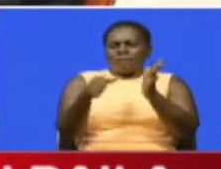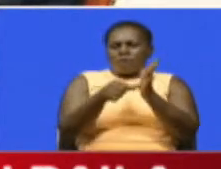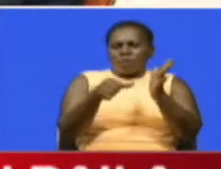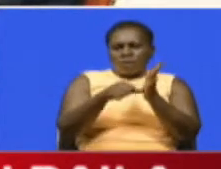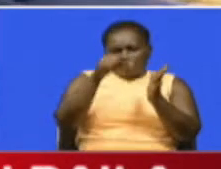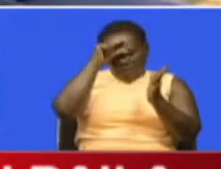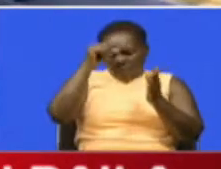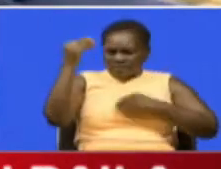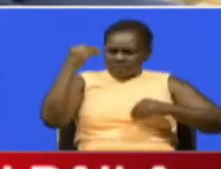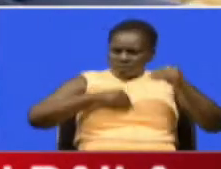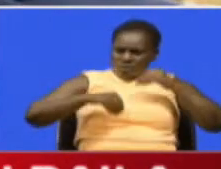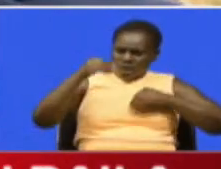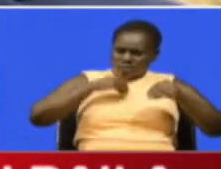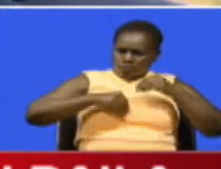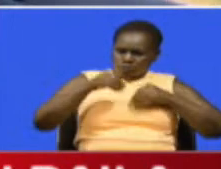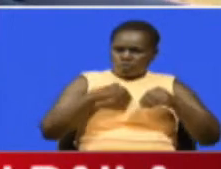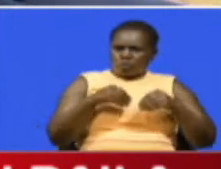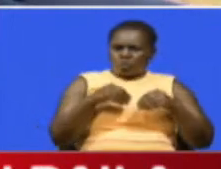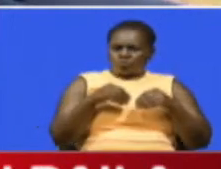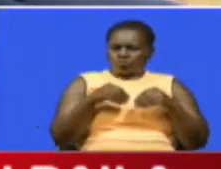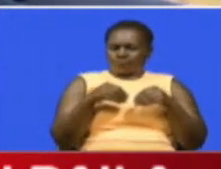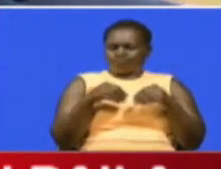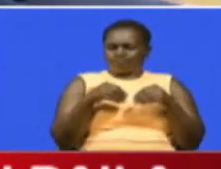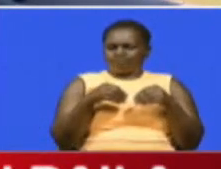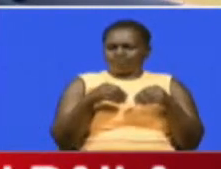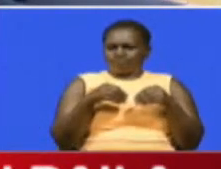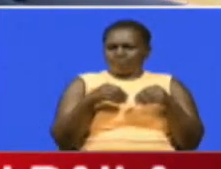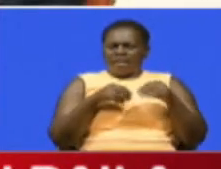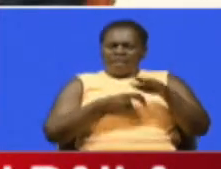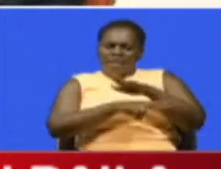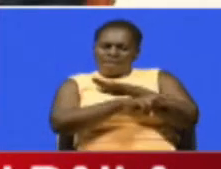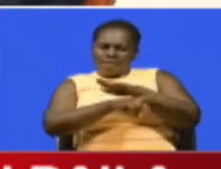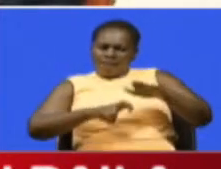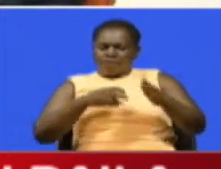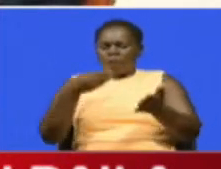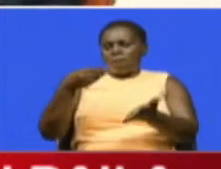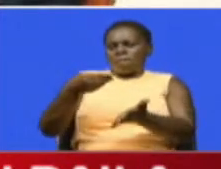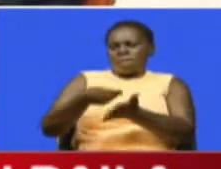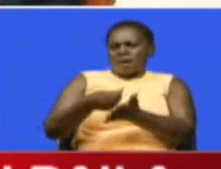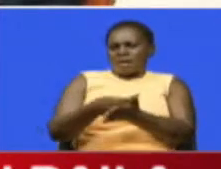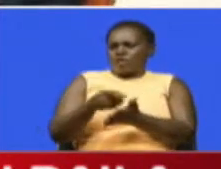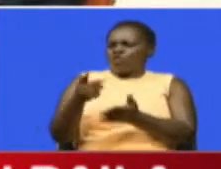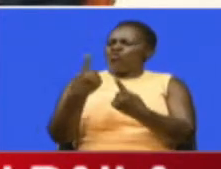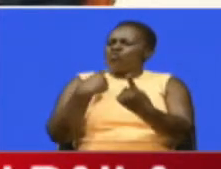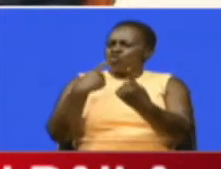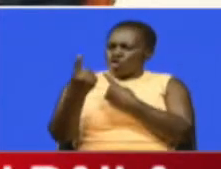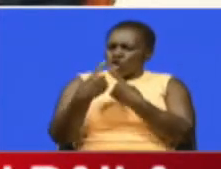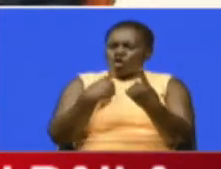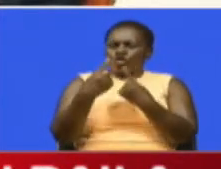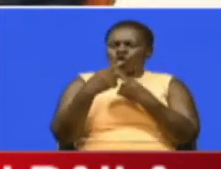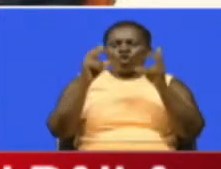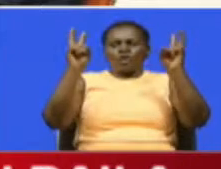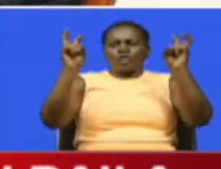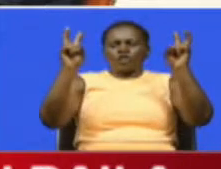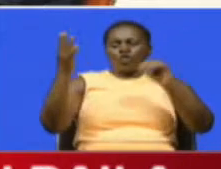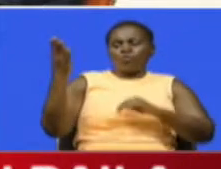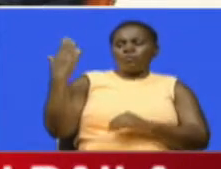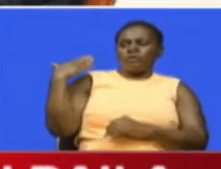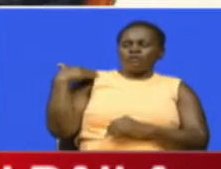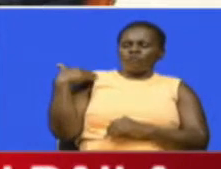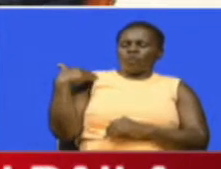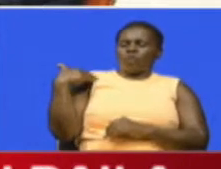are corruption allegations, theft of monies. You have spoken on this issue before.